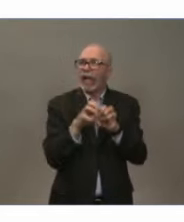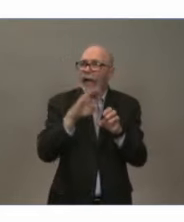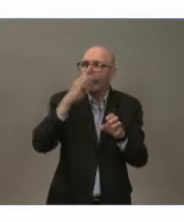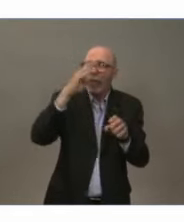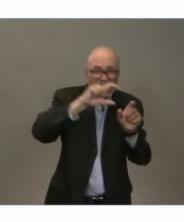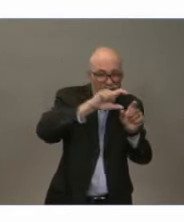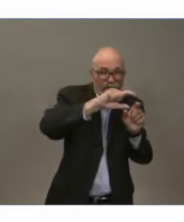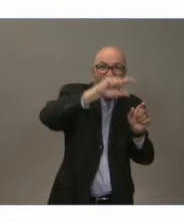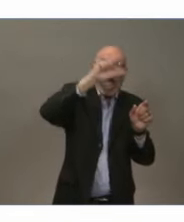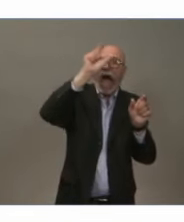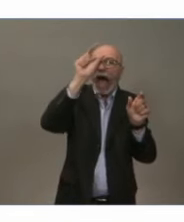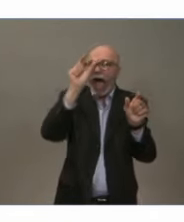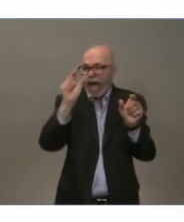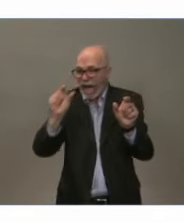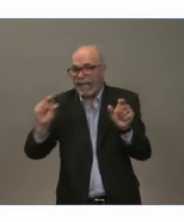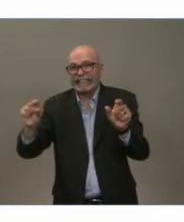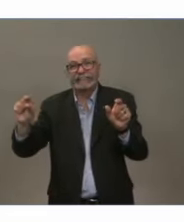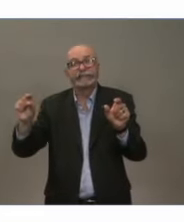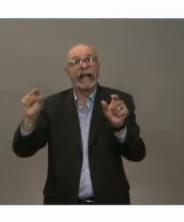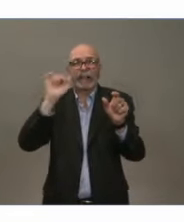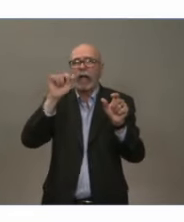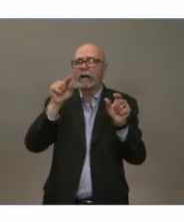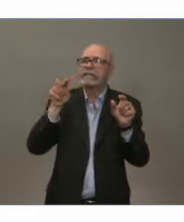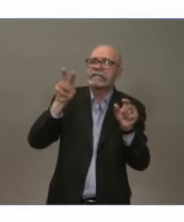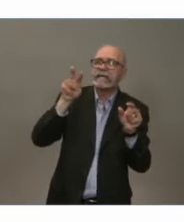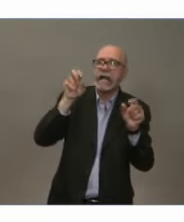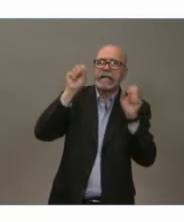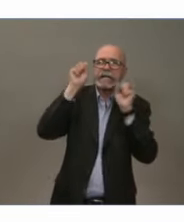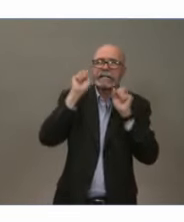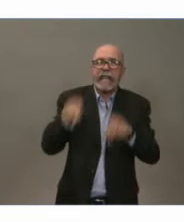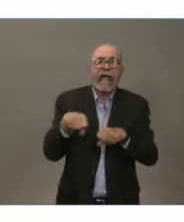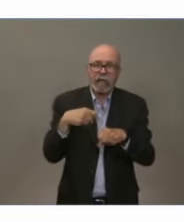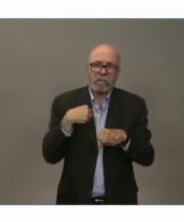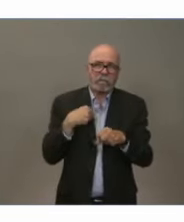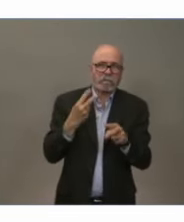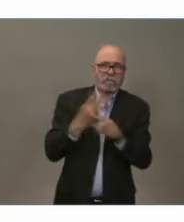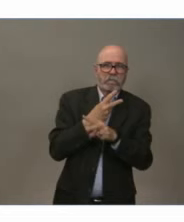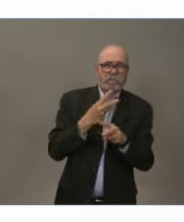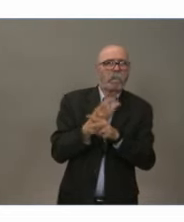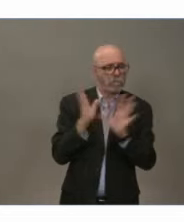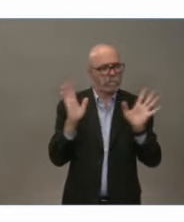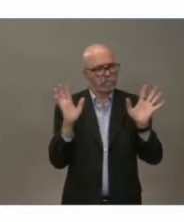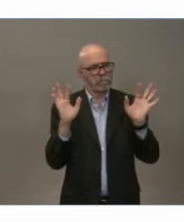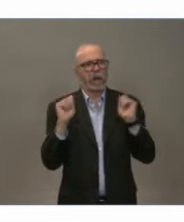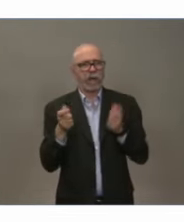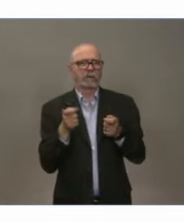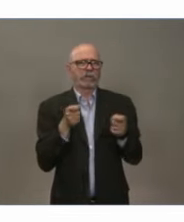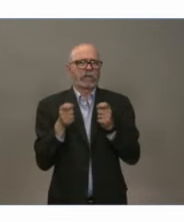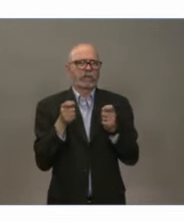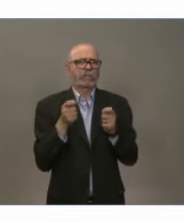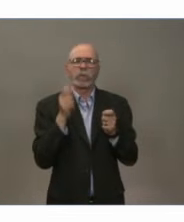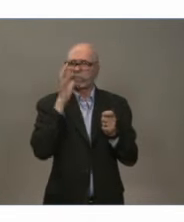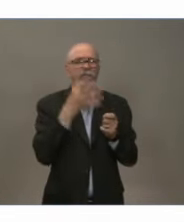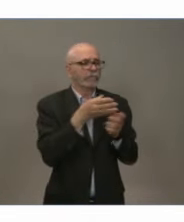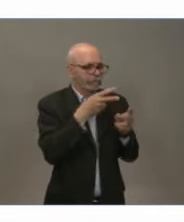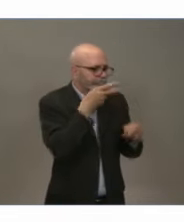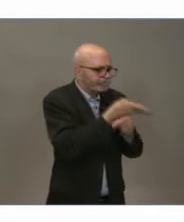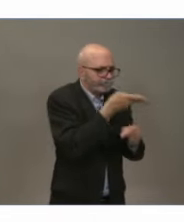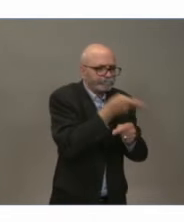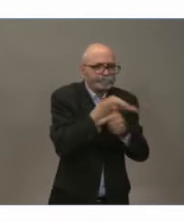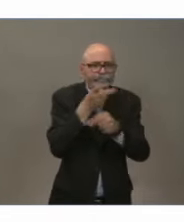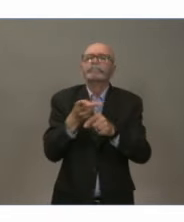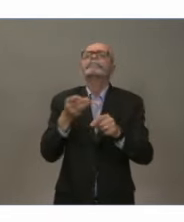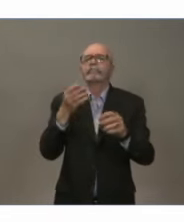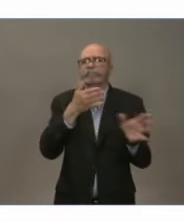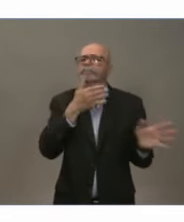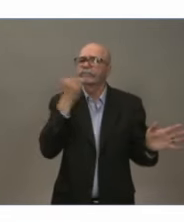that is within the capacity of the healthcare system to manage. Not that it wouldn't create pressures on our